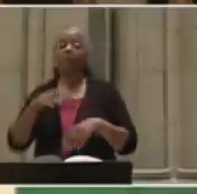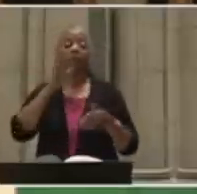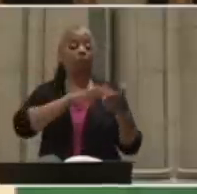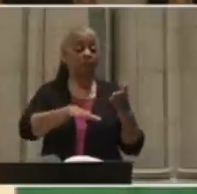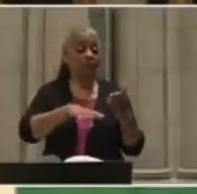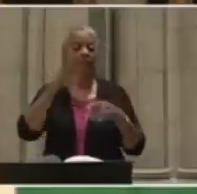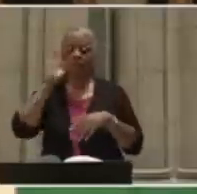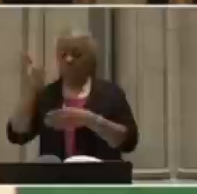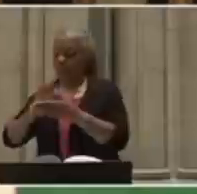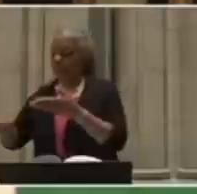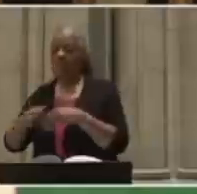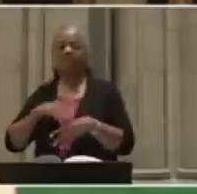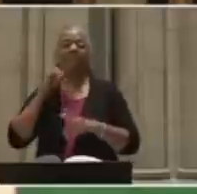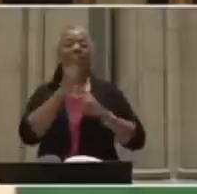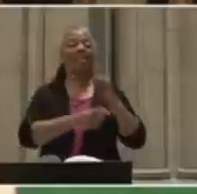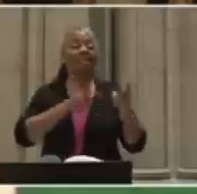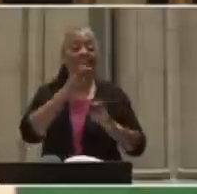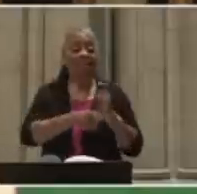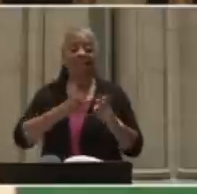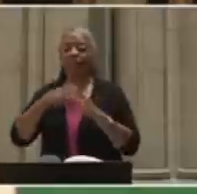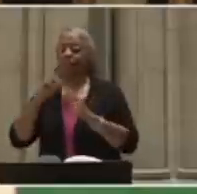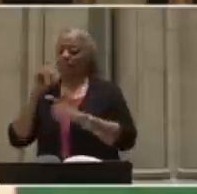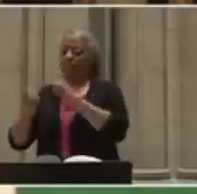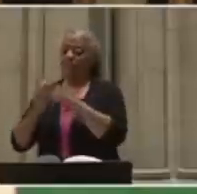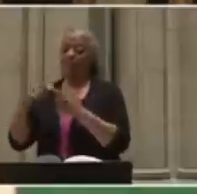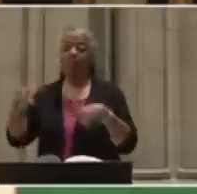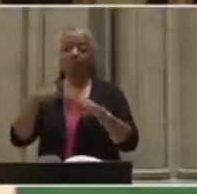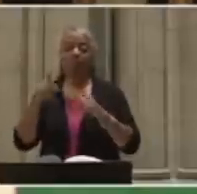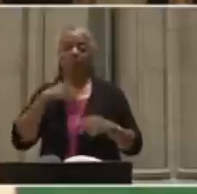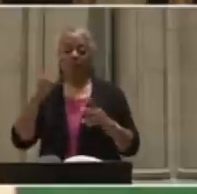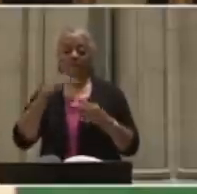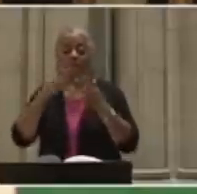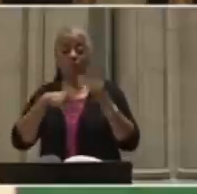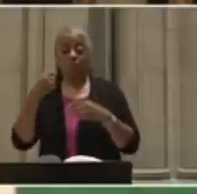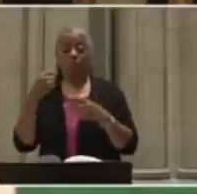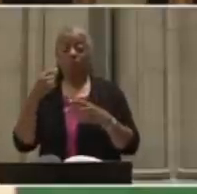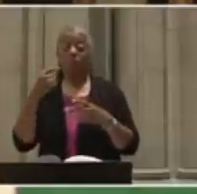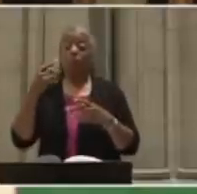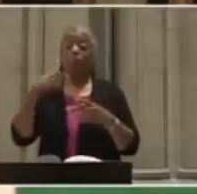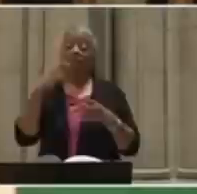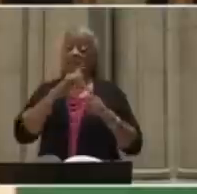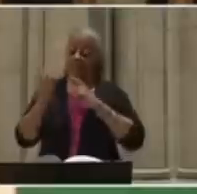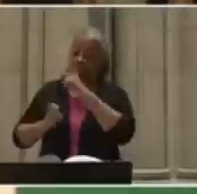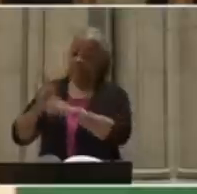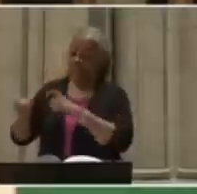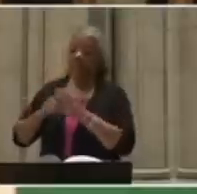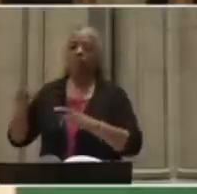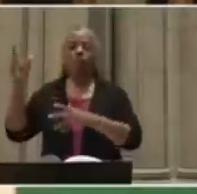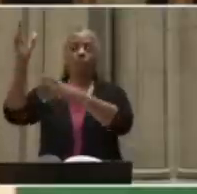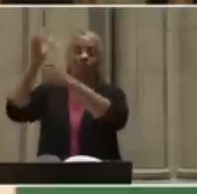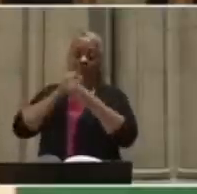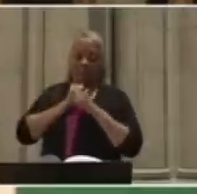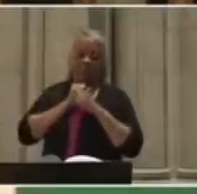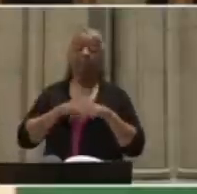forgiven. Give, and it will be given to you, for the measure you give will be the measure you receive. And the blessing